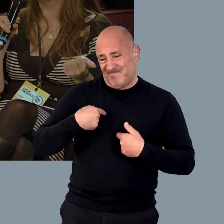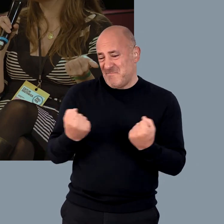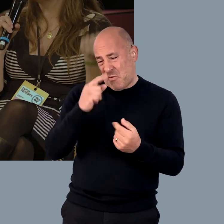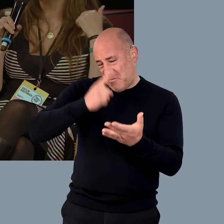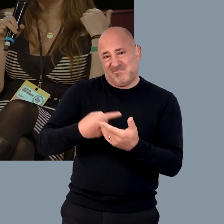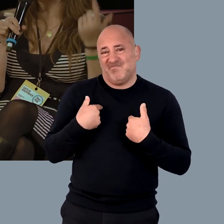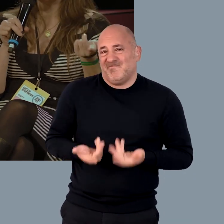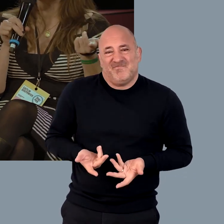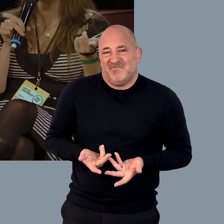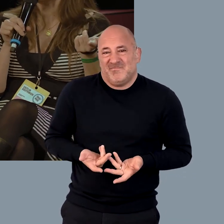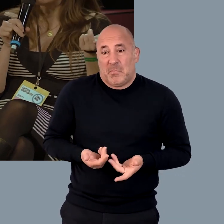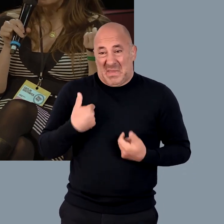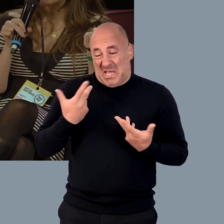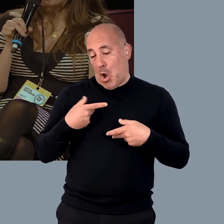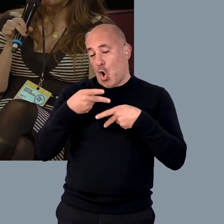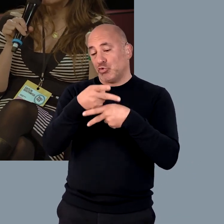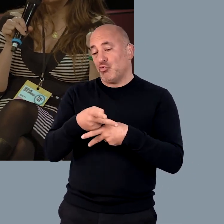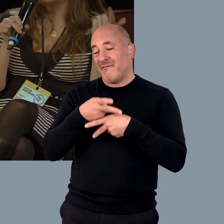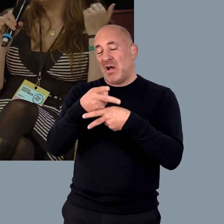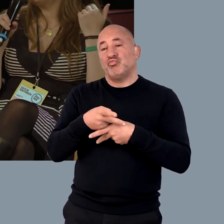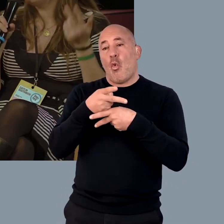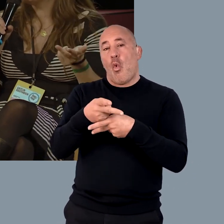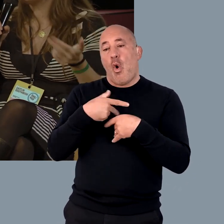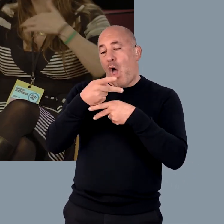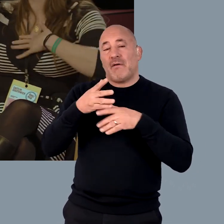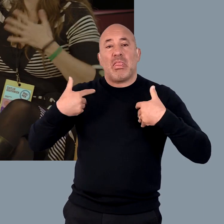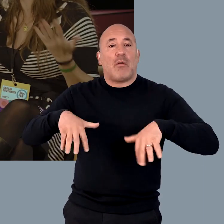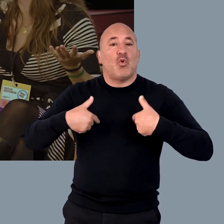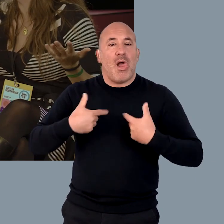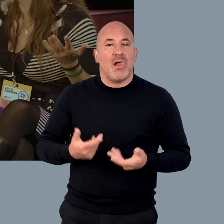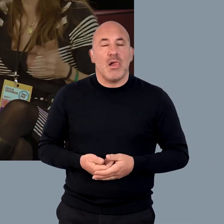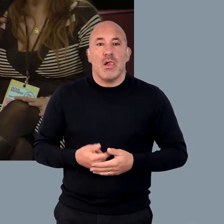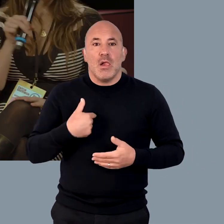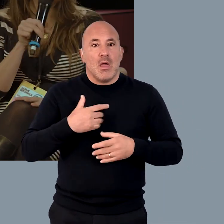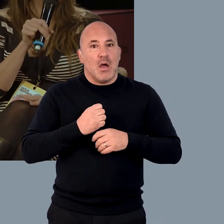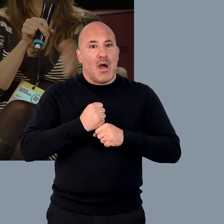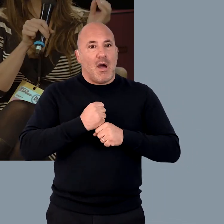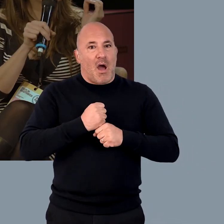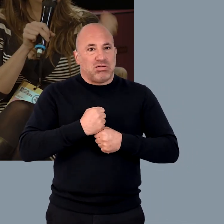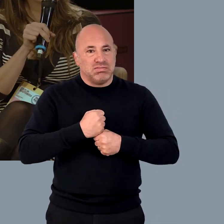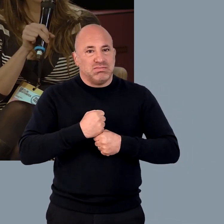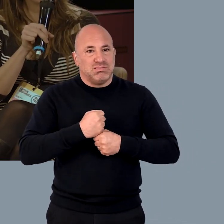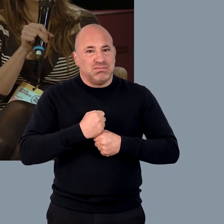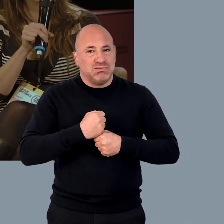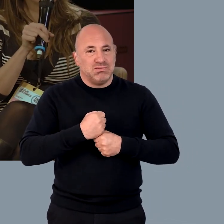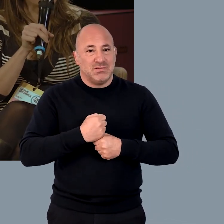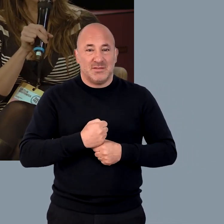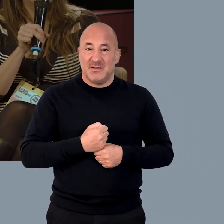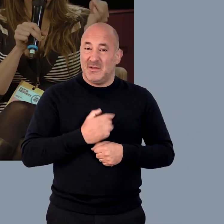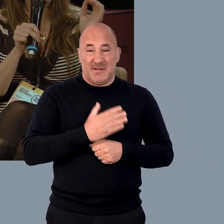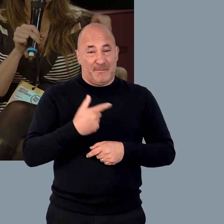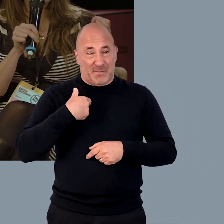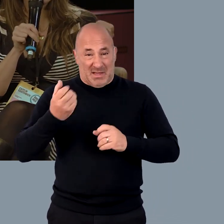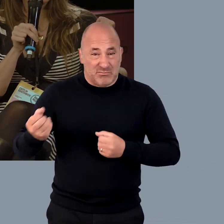time. I don't have the decision-making power. I'm just a conservator. But it's so frustrating to me